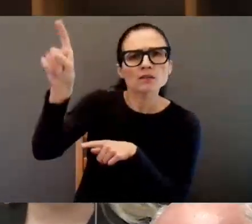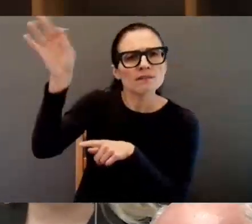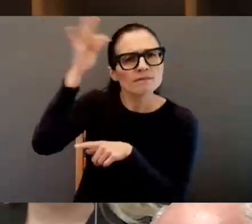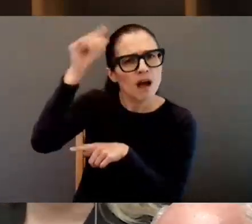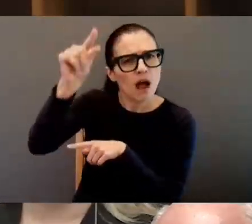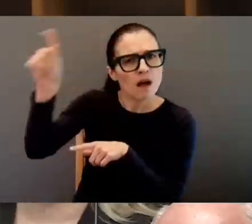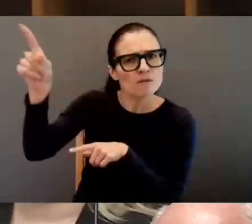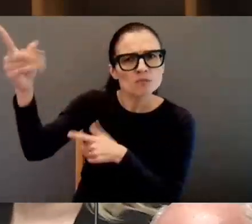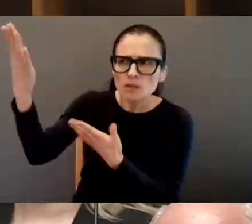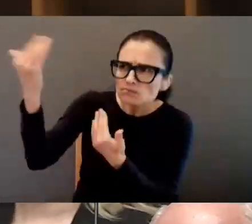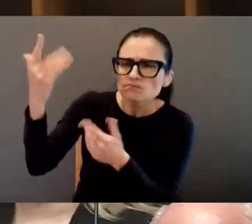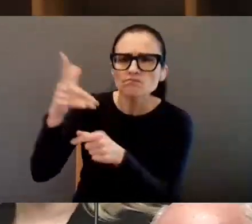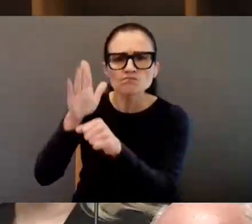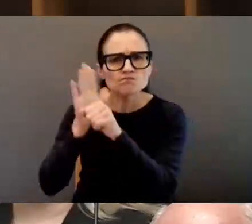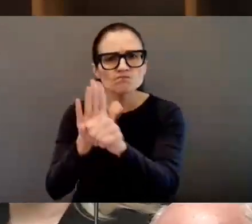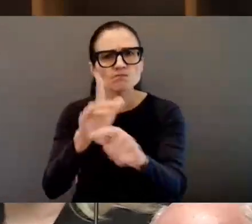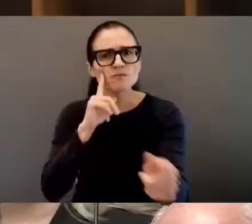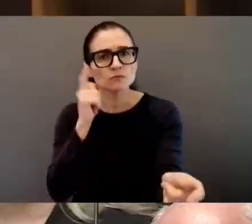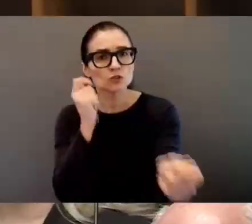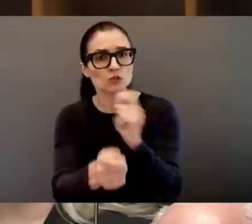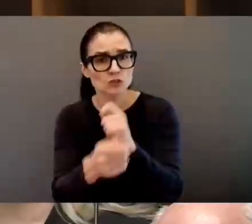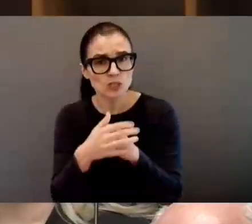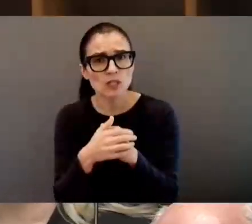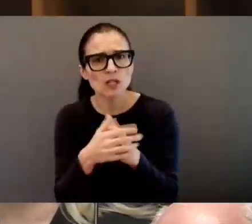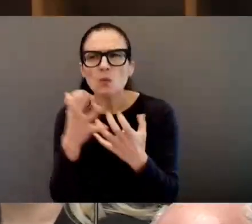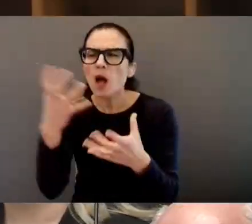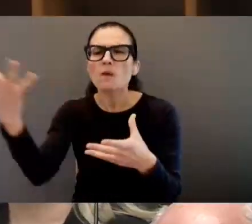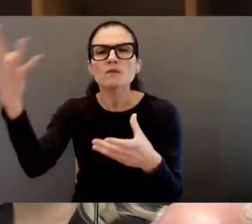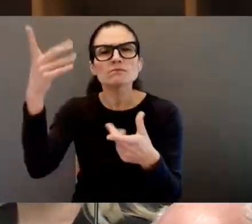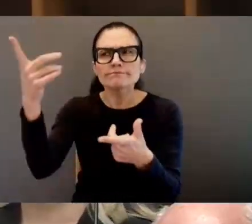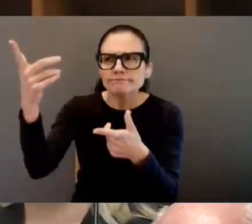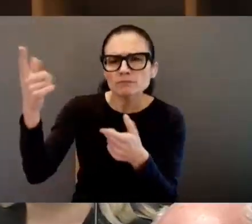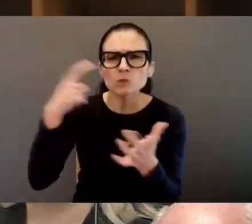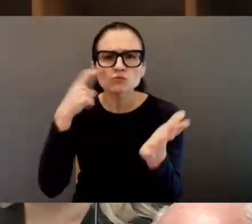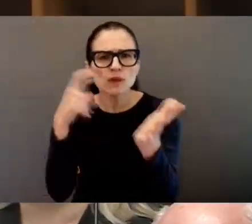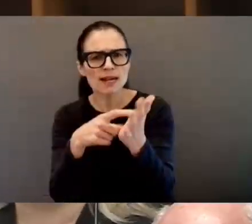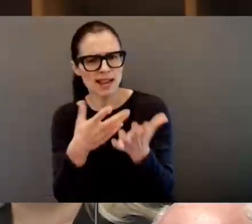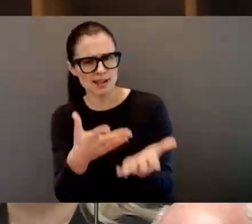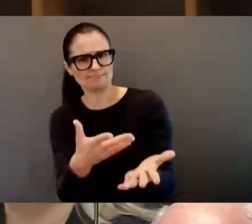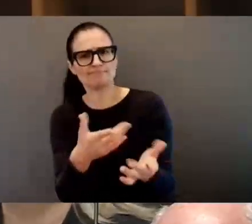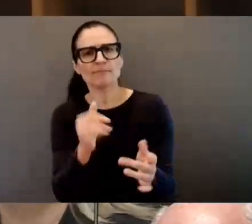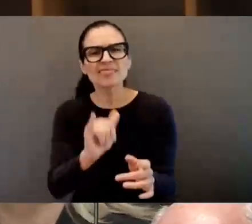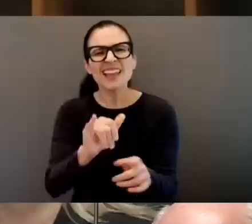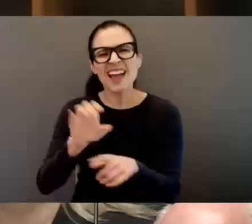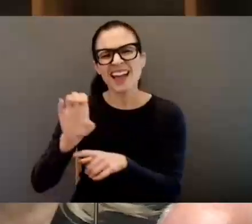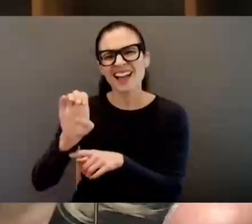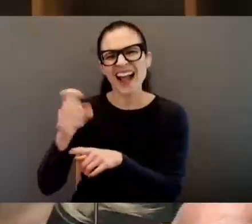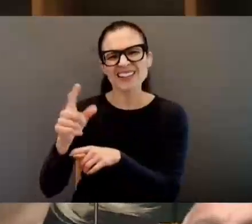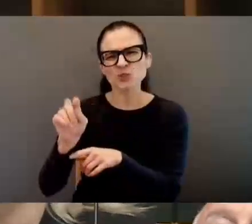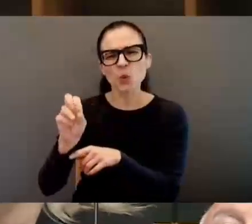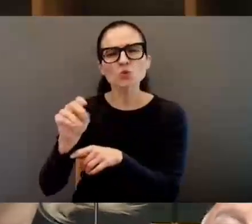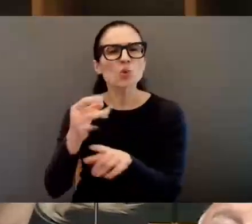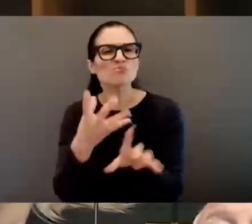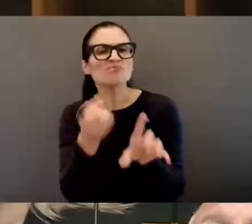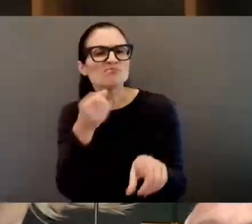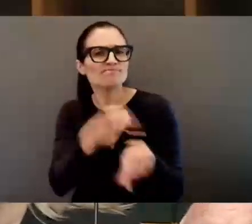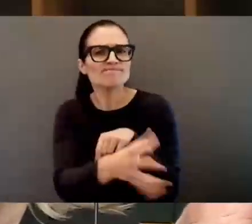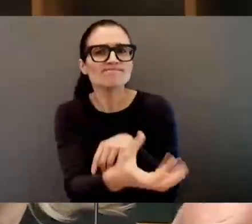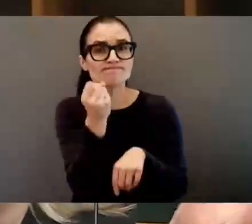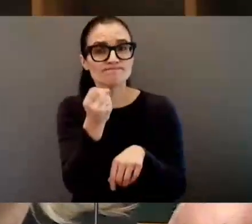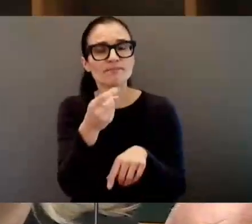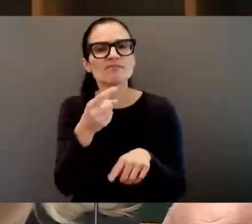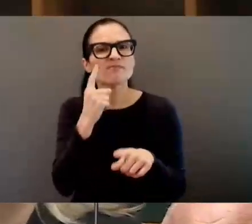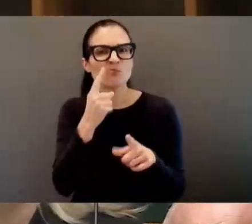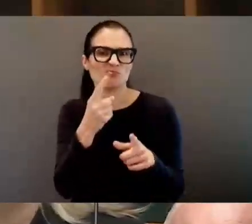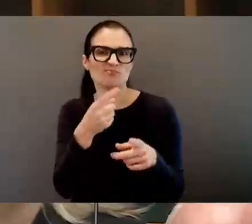consider extortion a terrorist organization, or terrorist charge. Mr. Speaker, I was surprised when he raised that, because had he looked at the